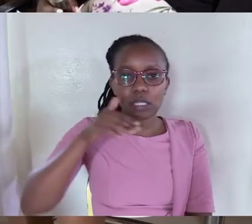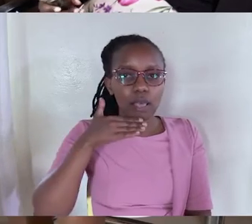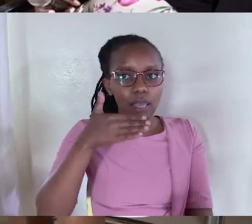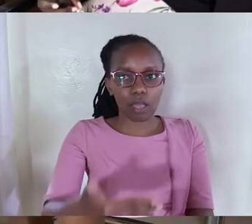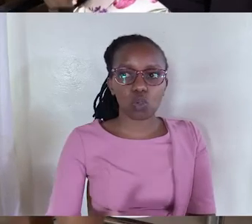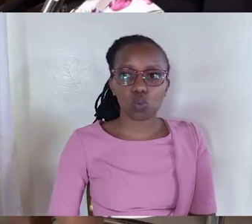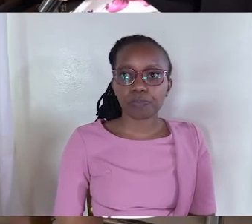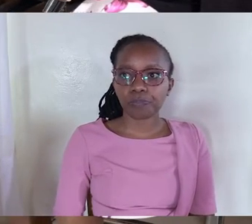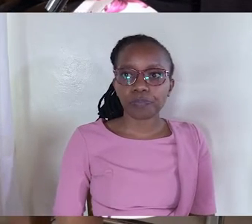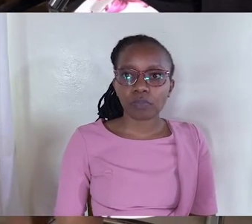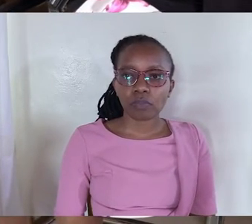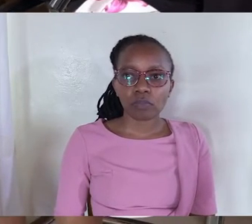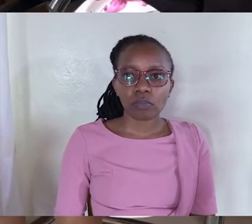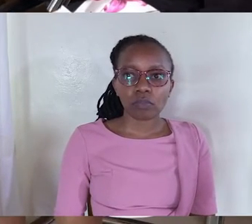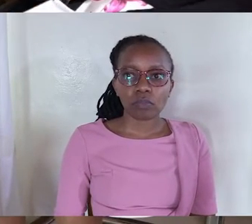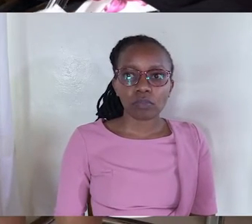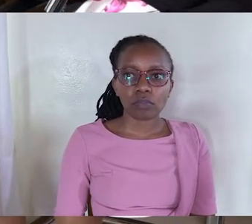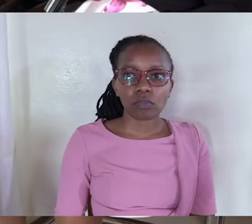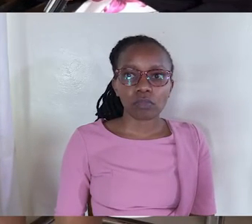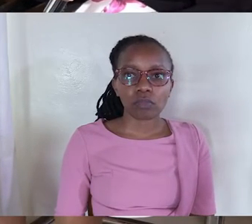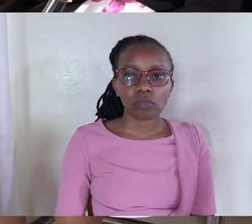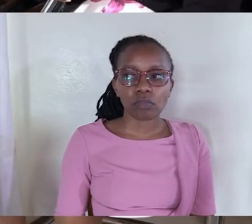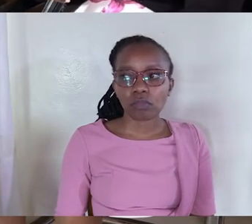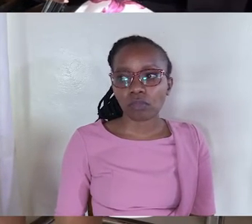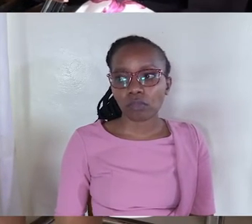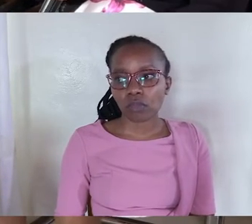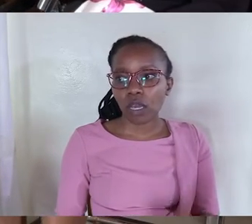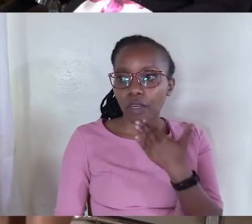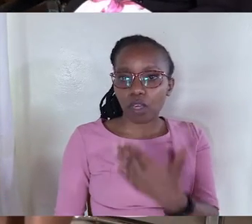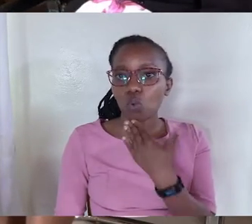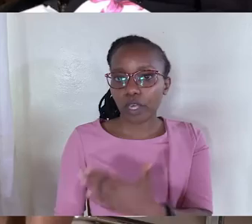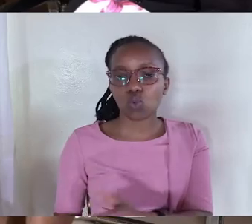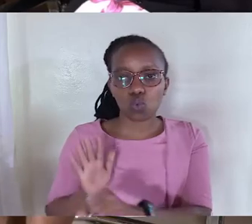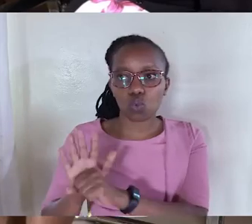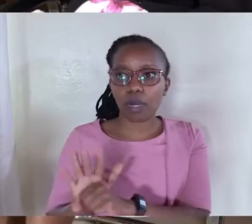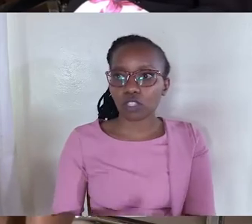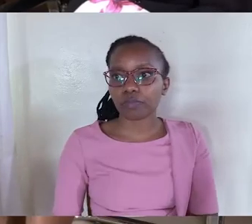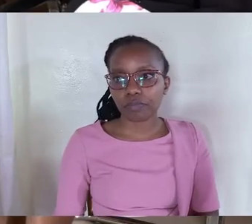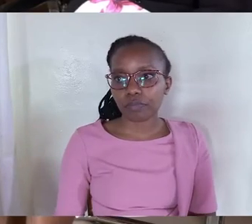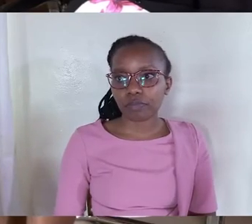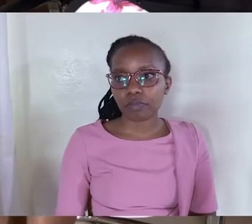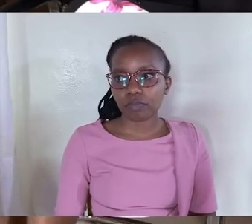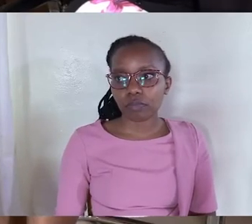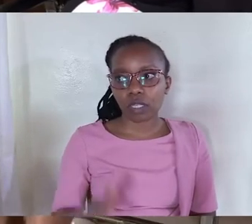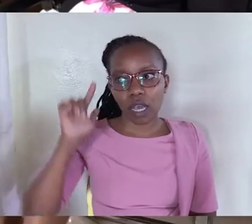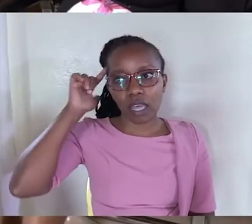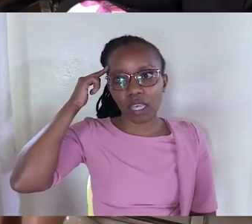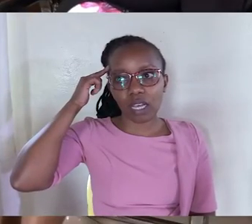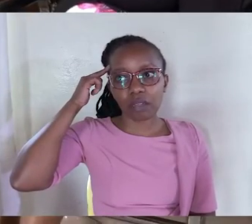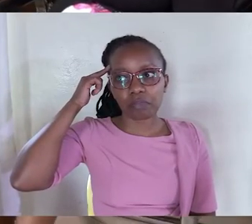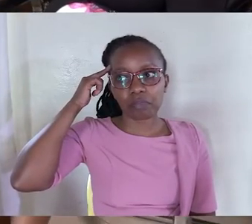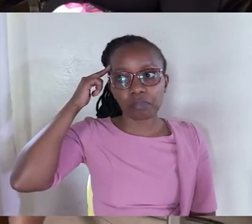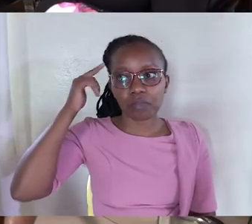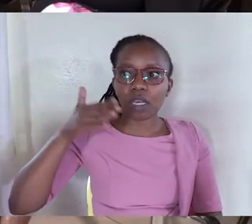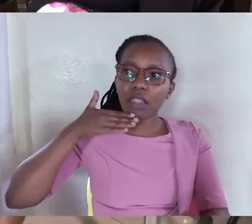you. Thank you so much, Betty. I think I want to take this opportunity to